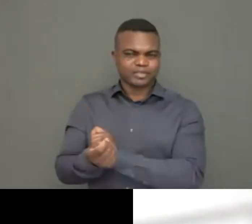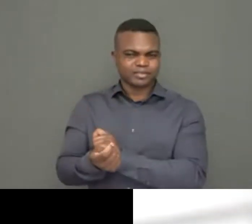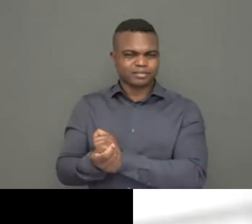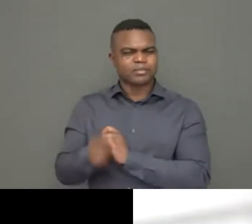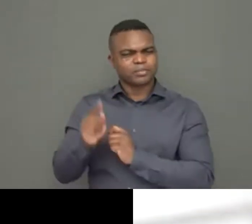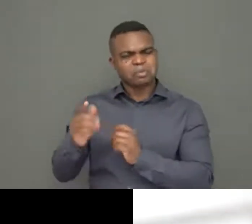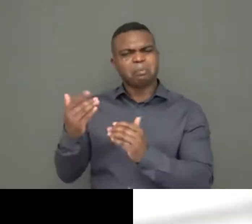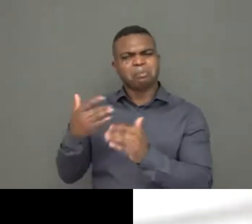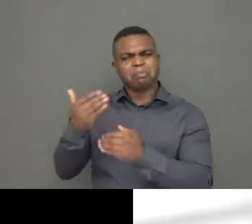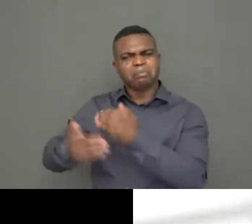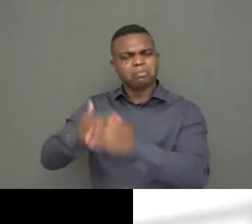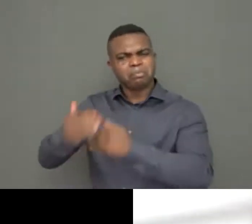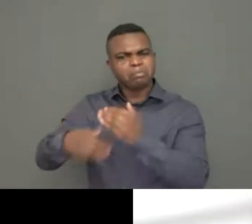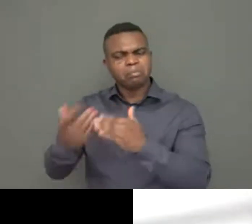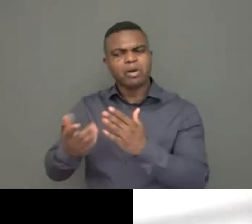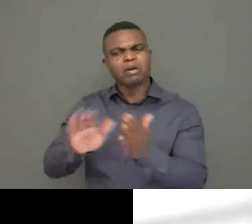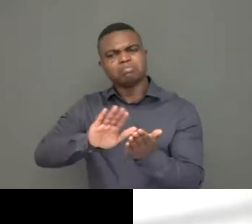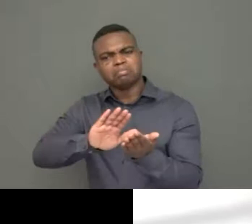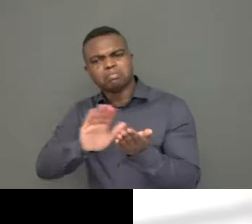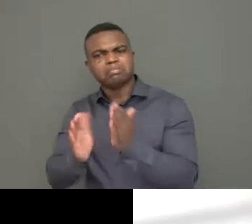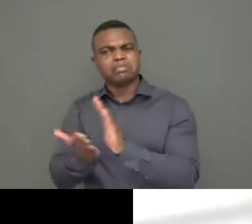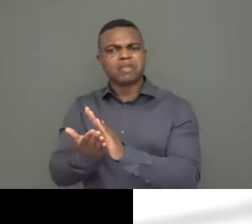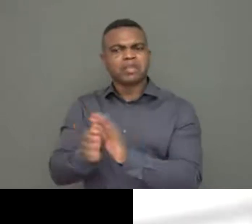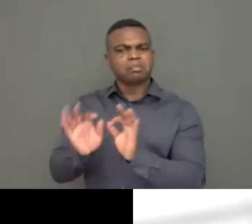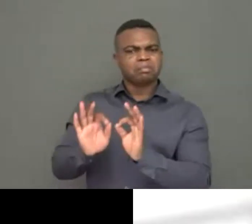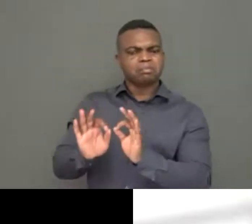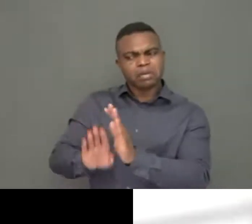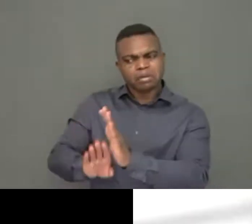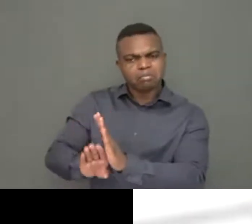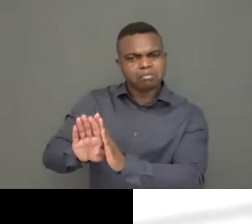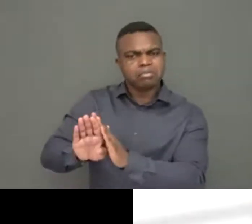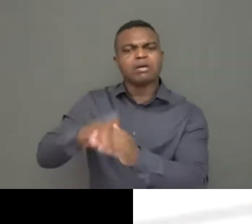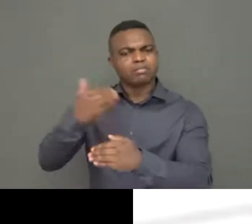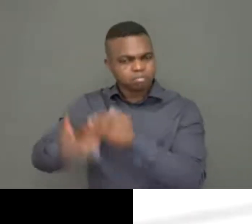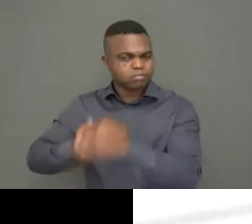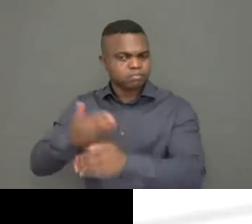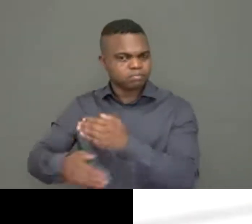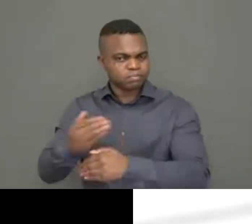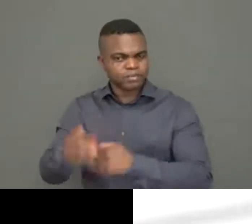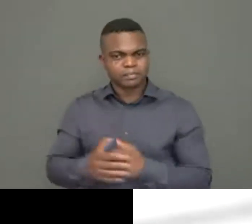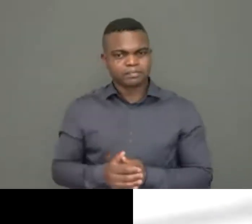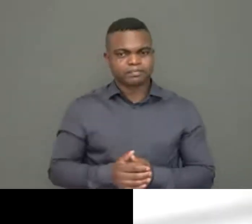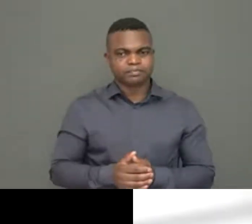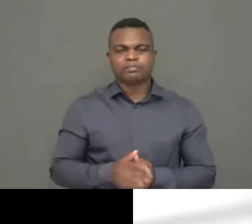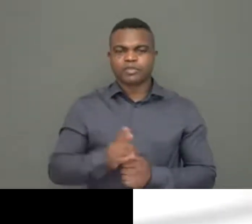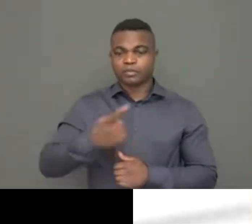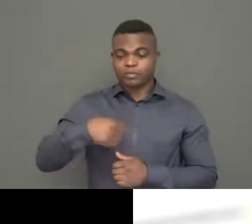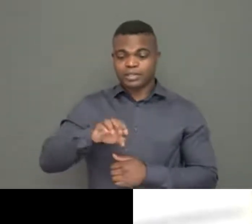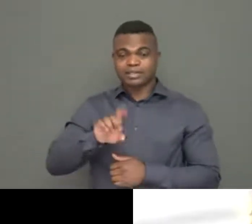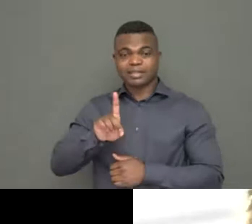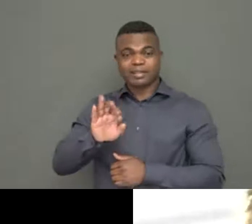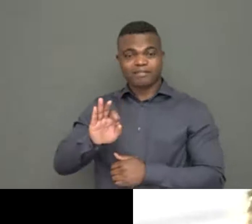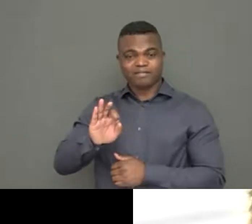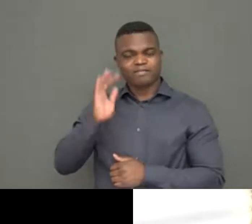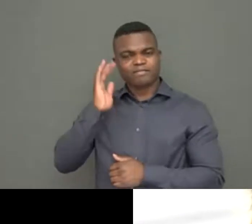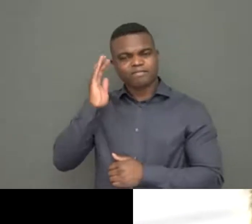for the European Disability Forum, our role within this humanitarian inclusion volunteering project was the